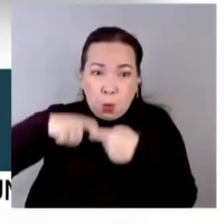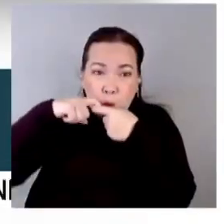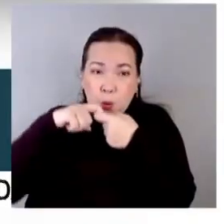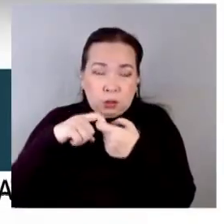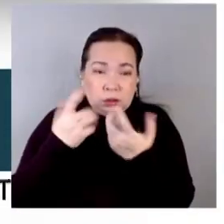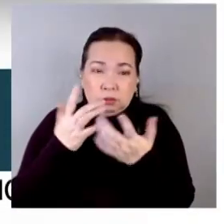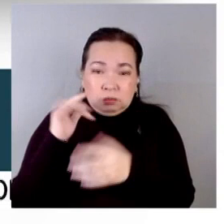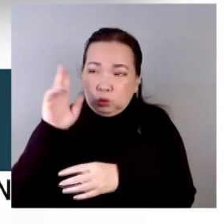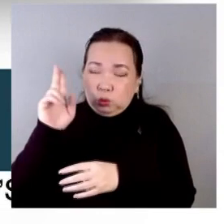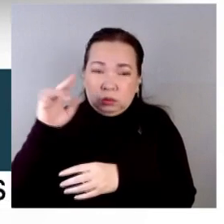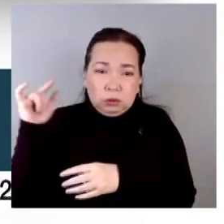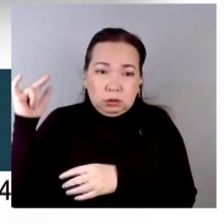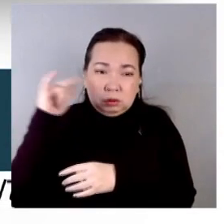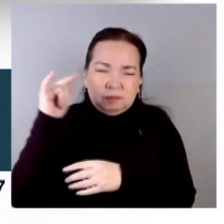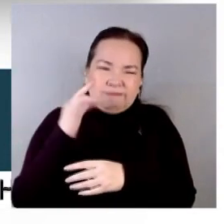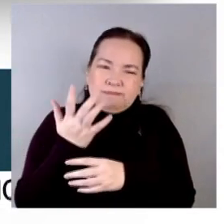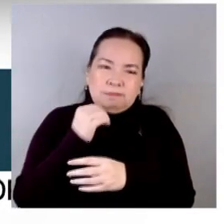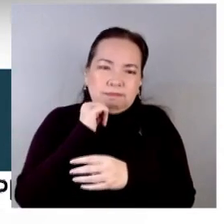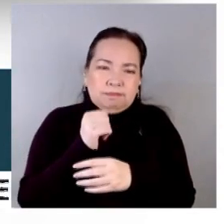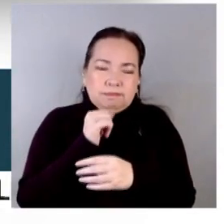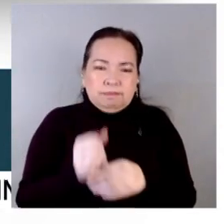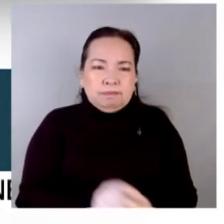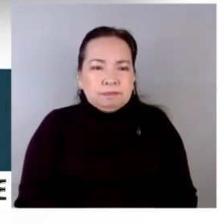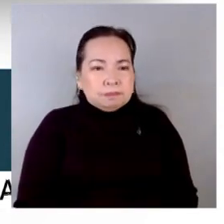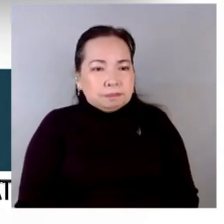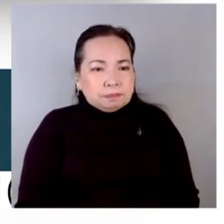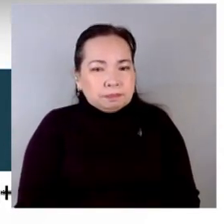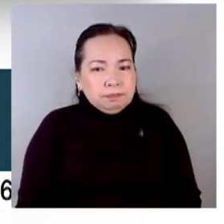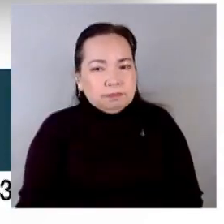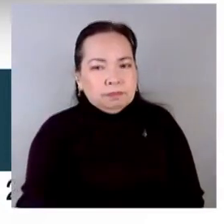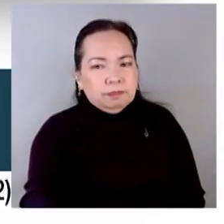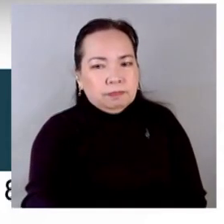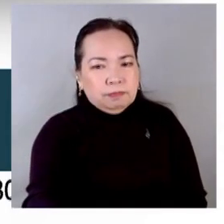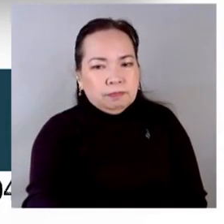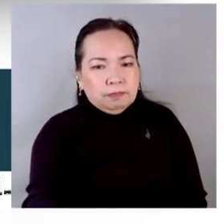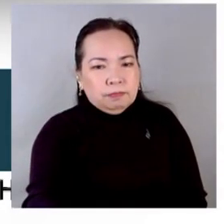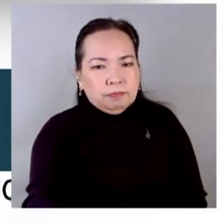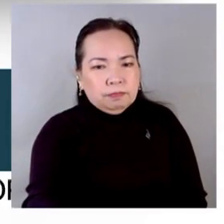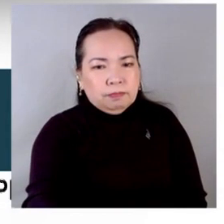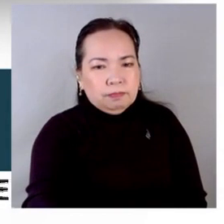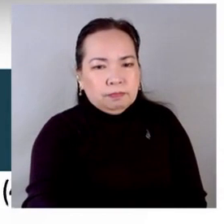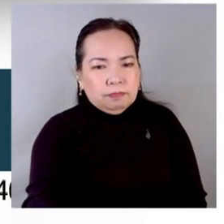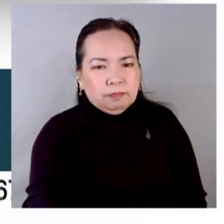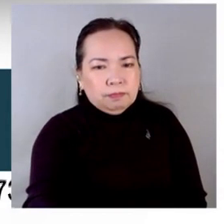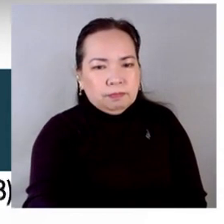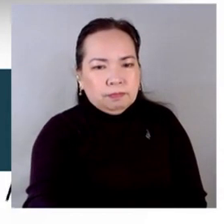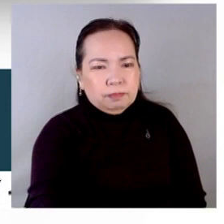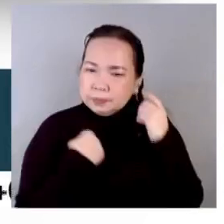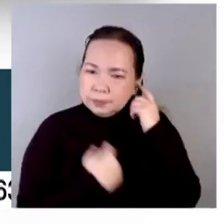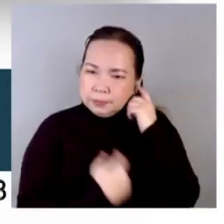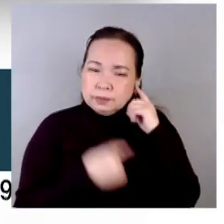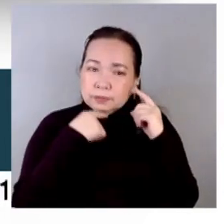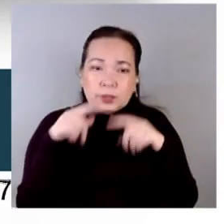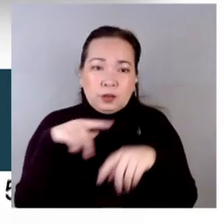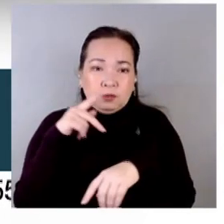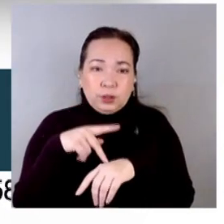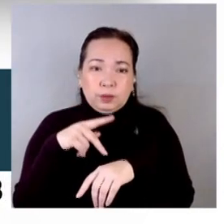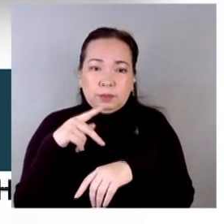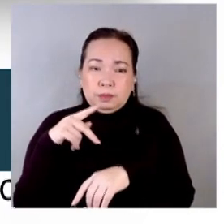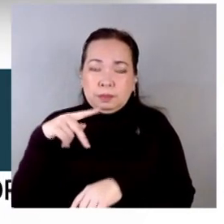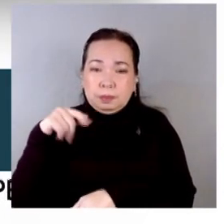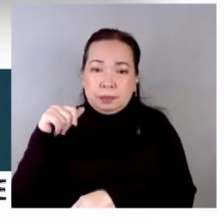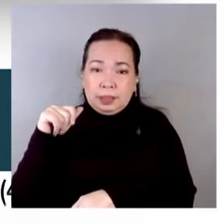Iba po kasi ang treatment sa commercial aircraft, ano? Unlike sa Air Force po, Philippine Air Force, pag